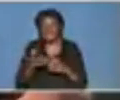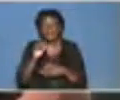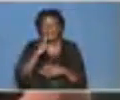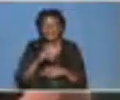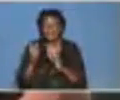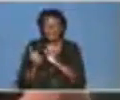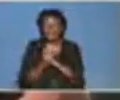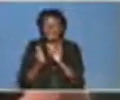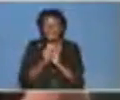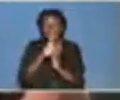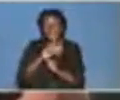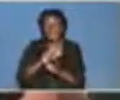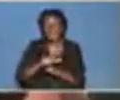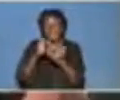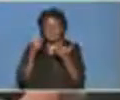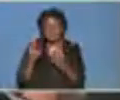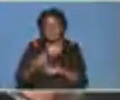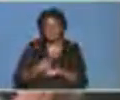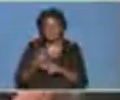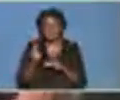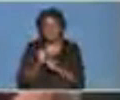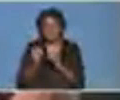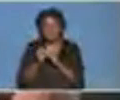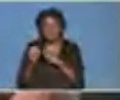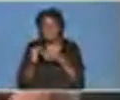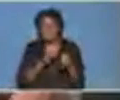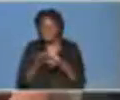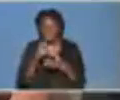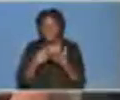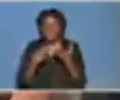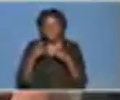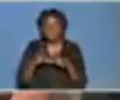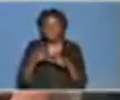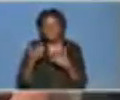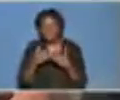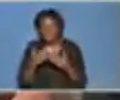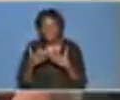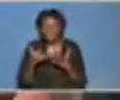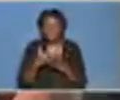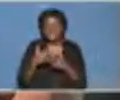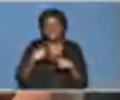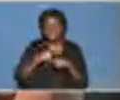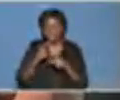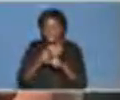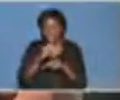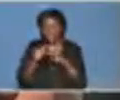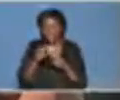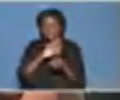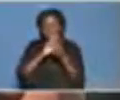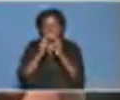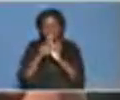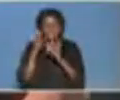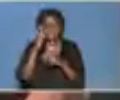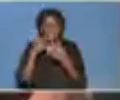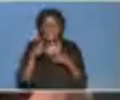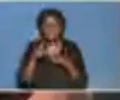further clarification on what's going on, whether it's generation, when the repairs will happen.